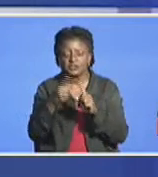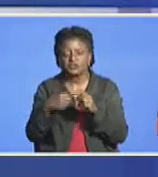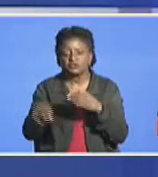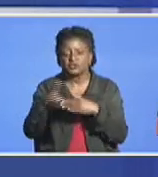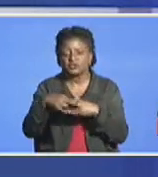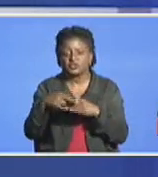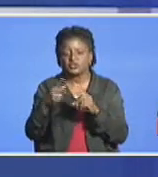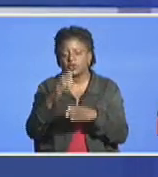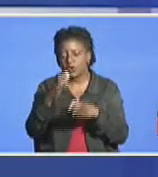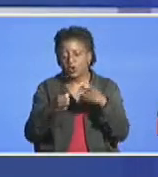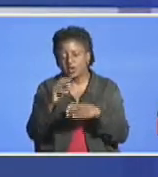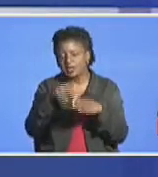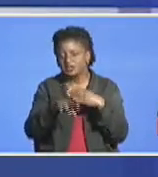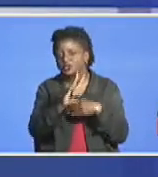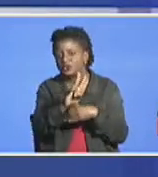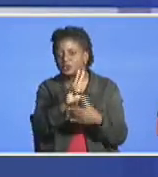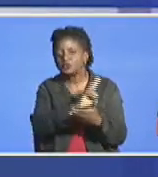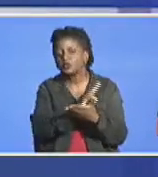in 2 weeks.